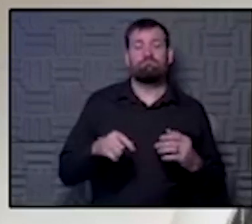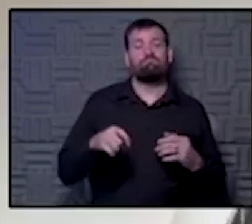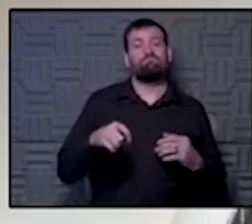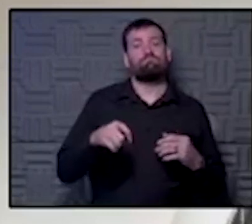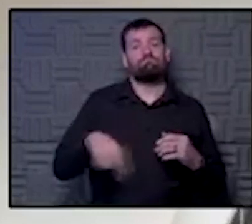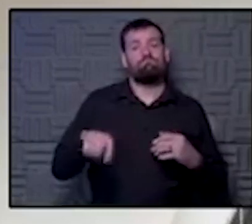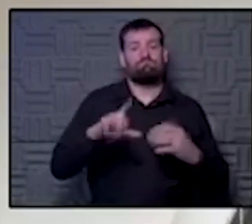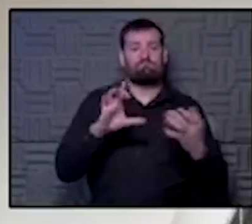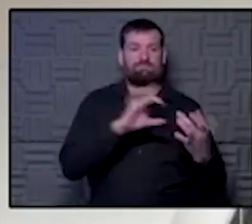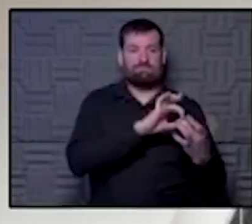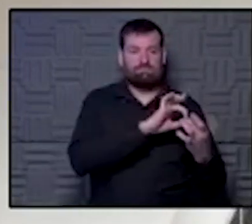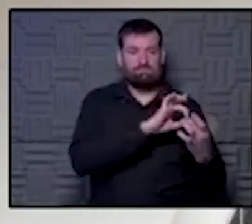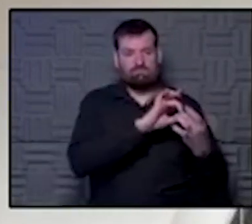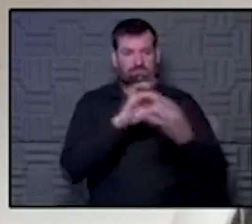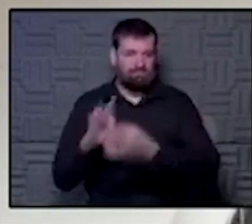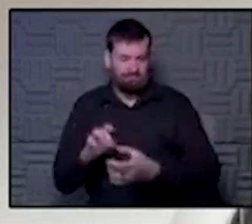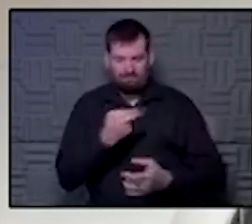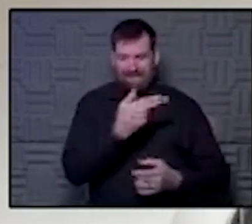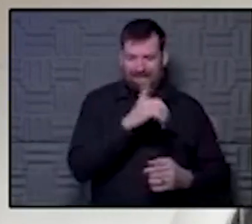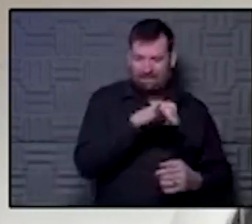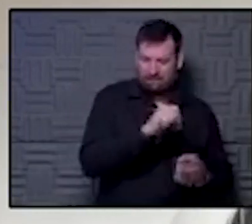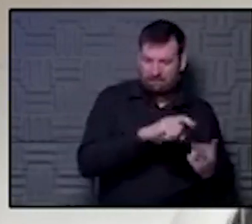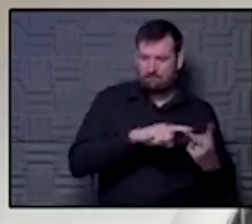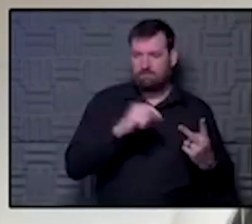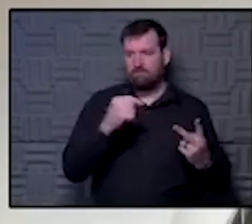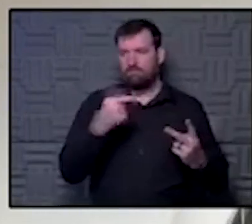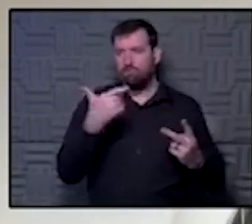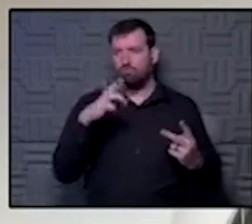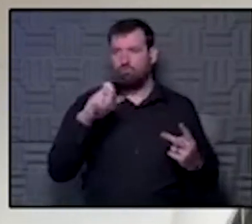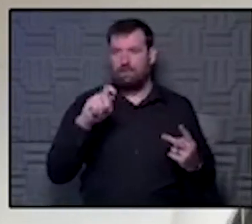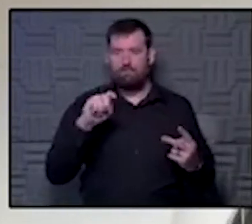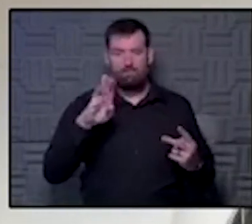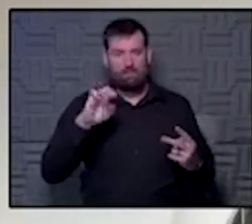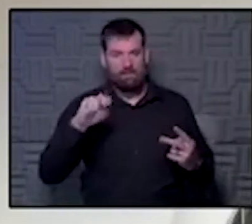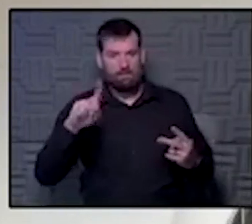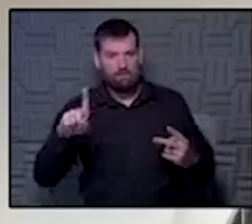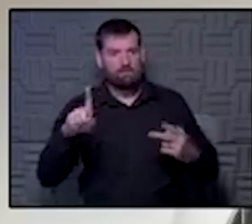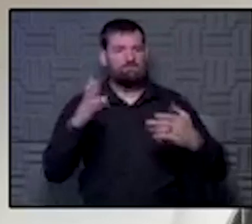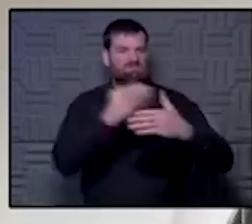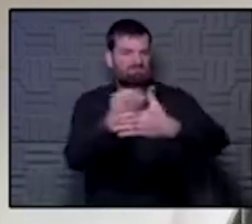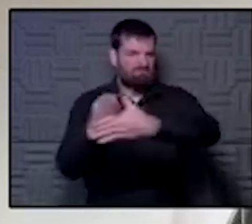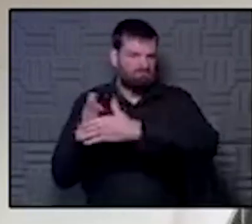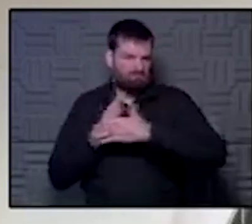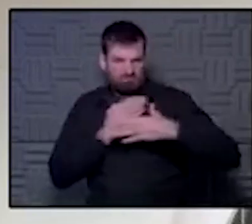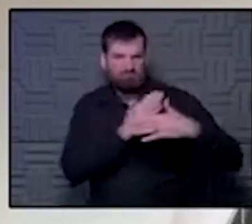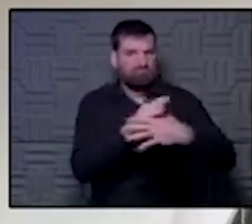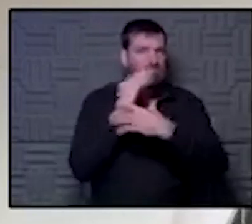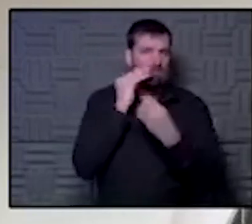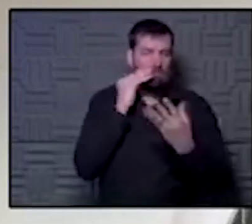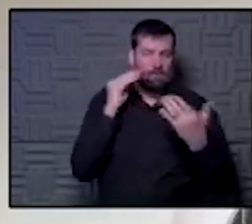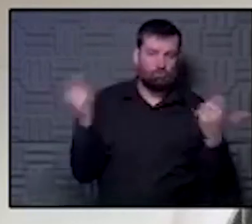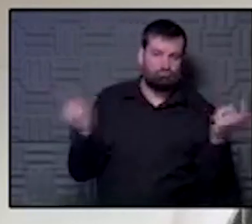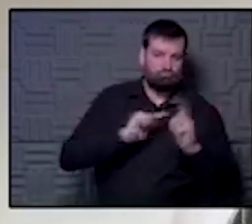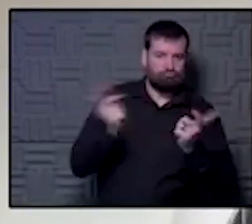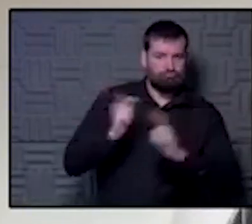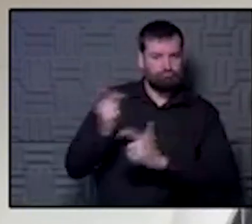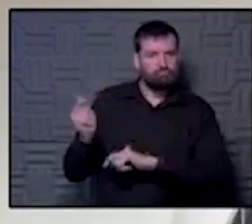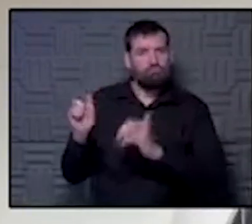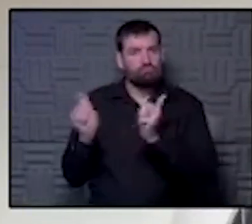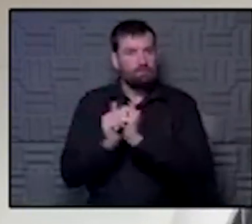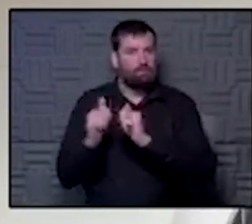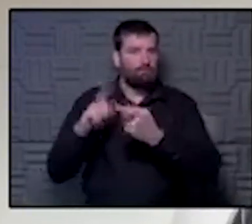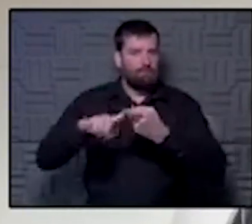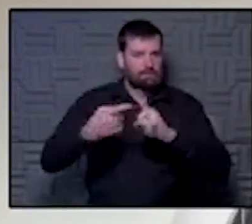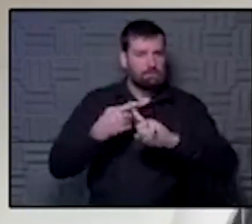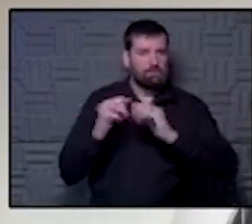the dots, if you will, to Hays and Great Bend and Pawnee Valley, and shared that information back and forth with our friends and colleagues in respiratory